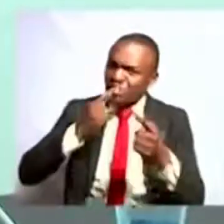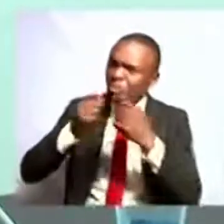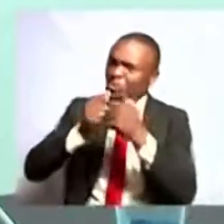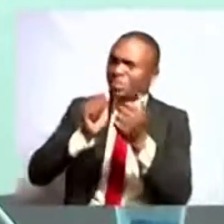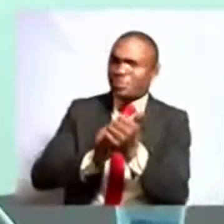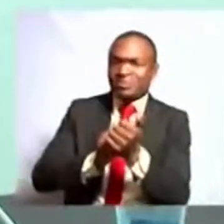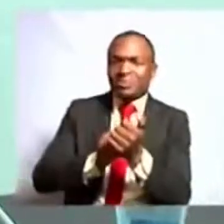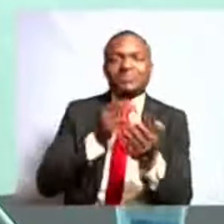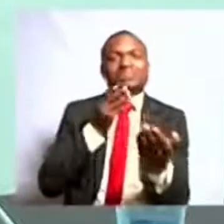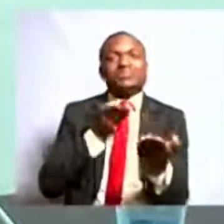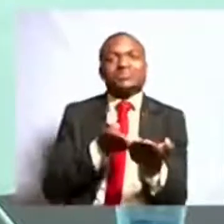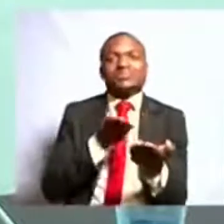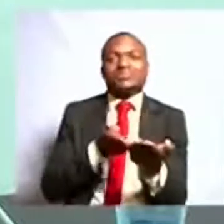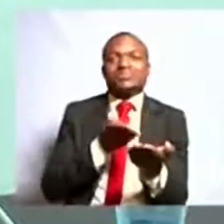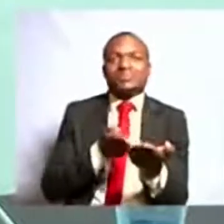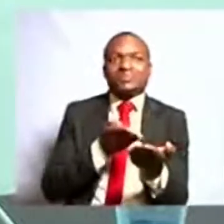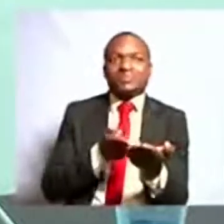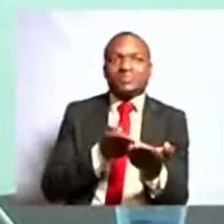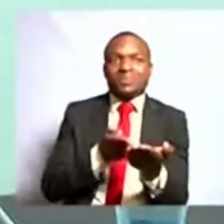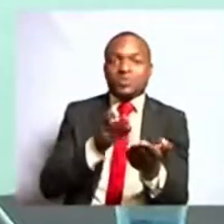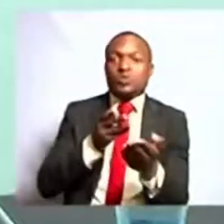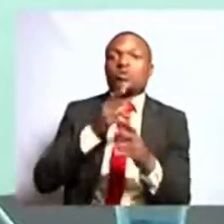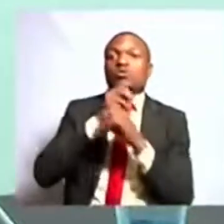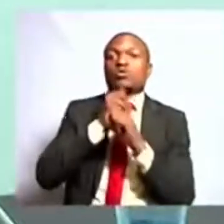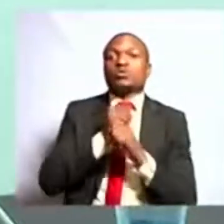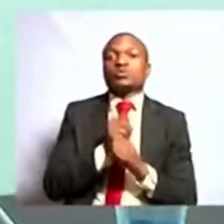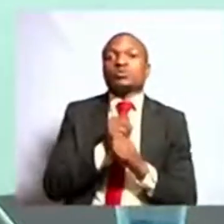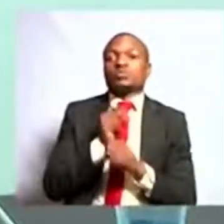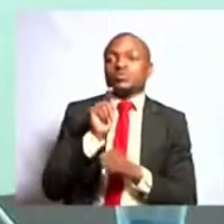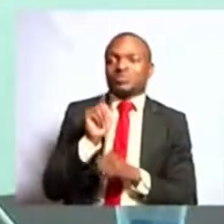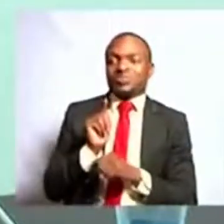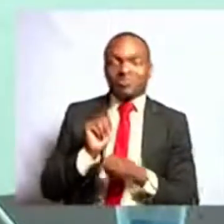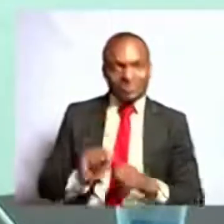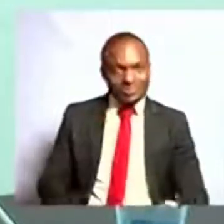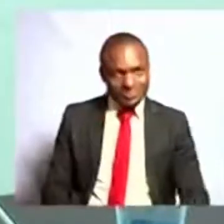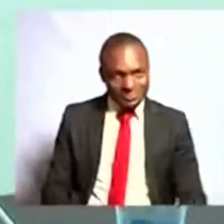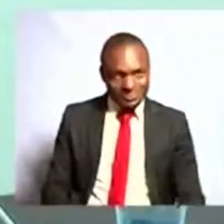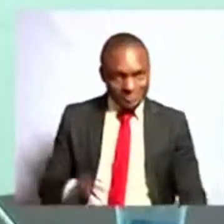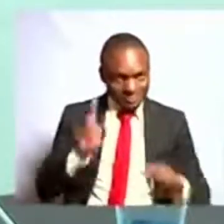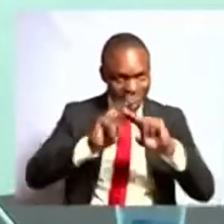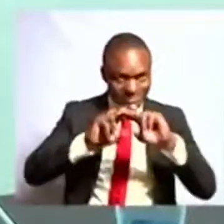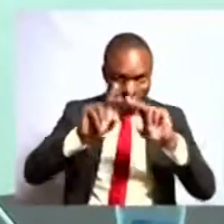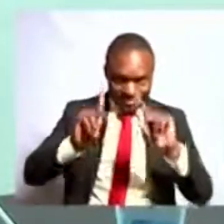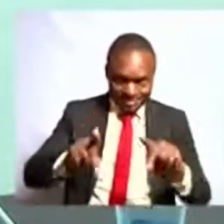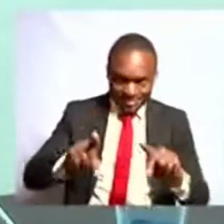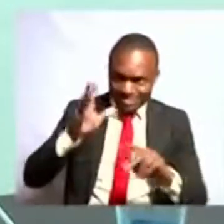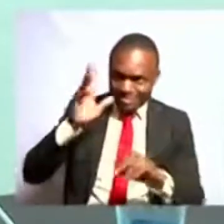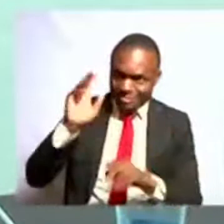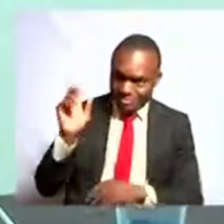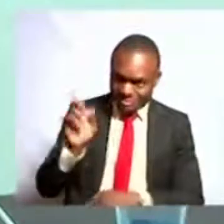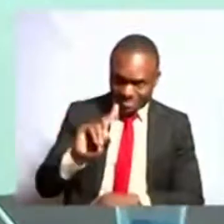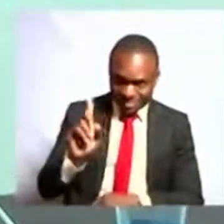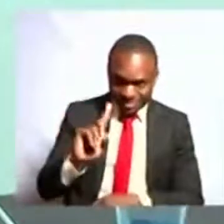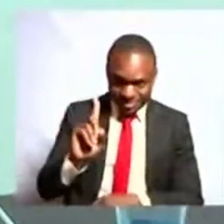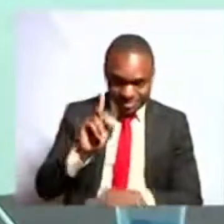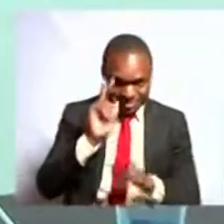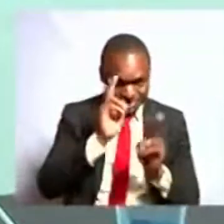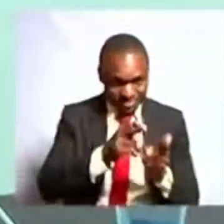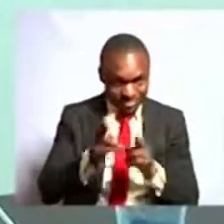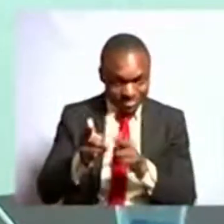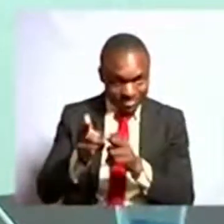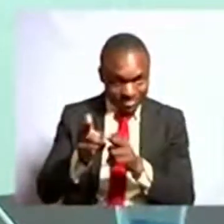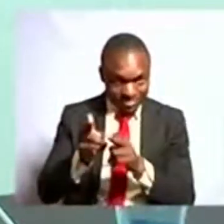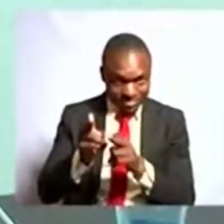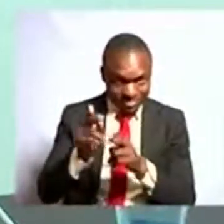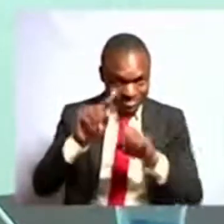is this aspect of age. So, Chair, that's where our answers